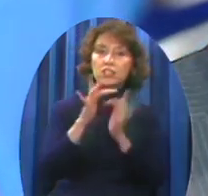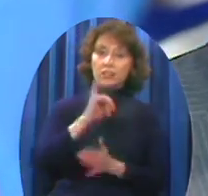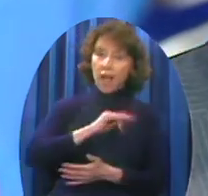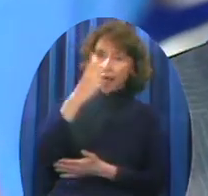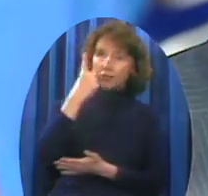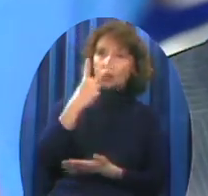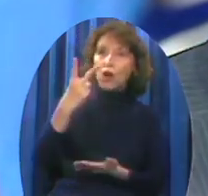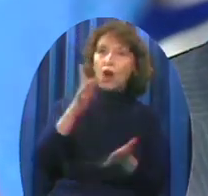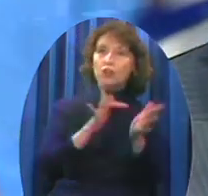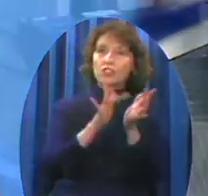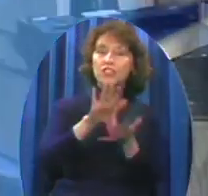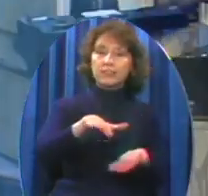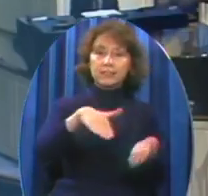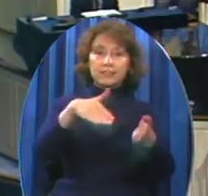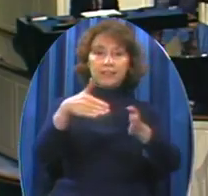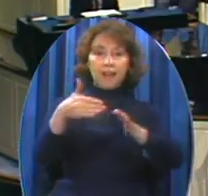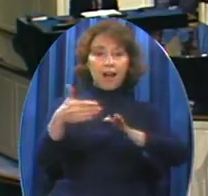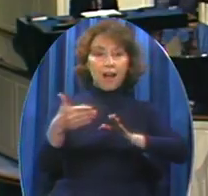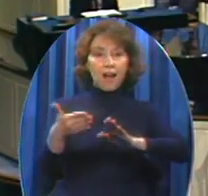him die.